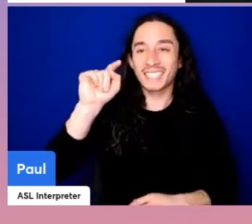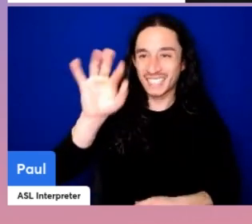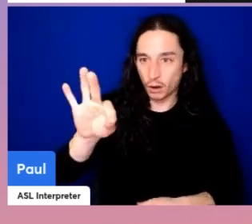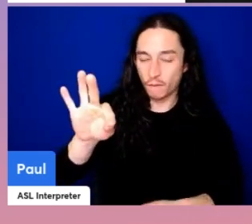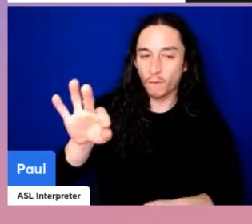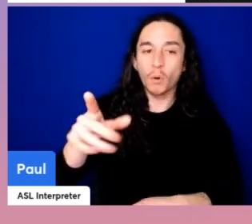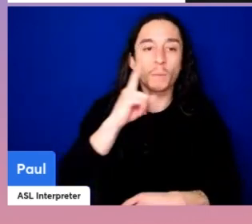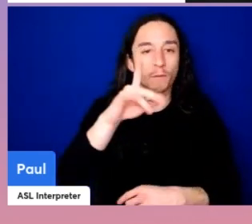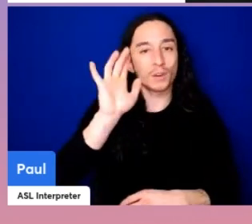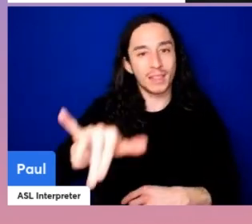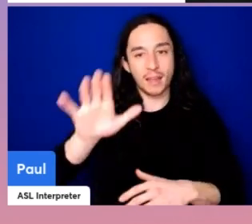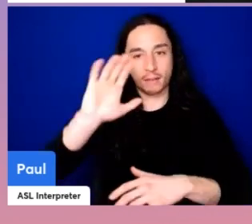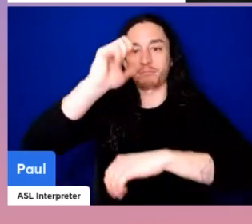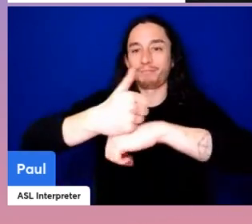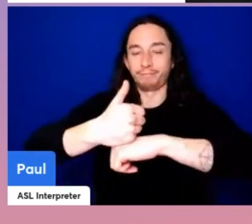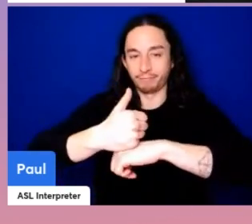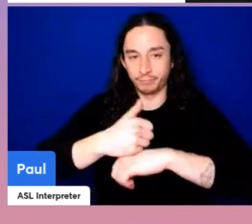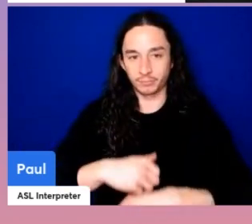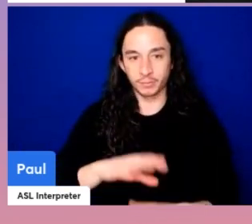infrastructure configurations.